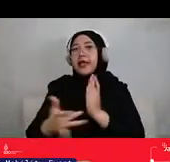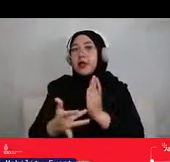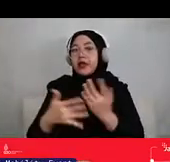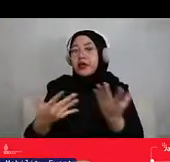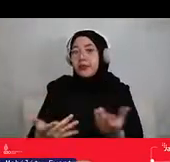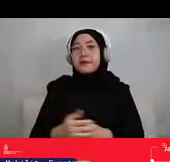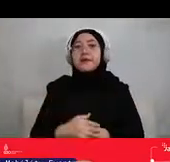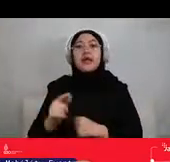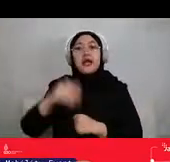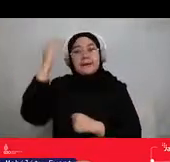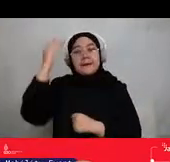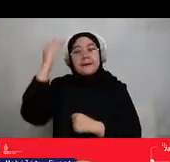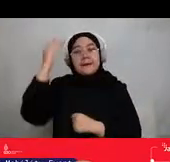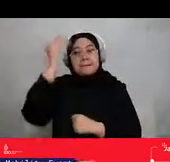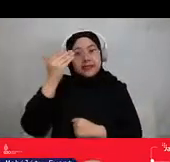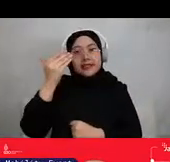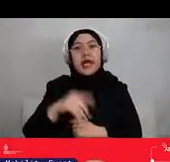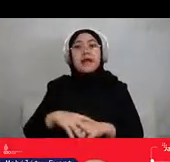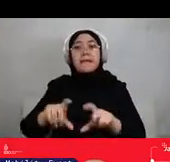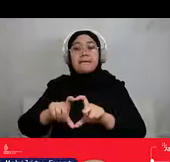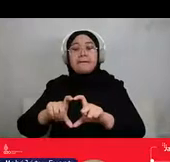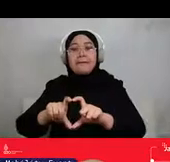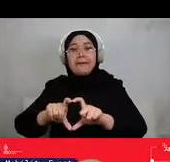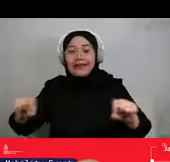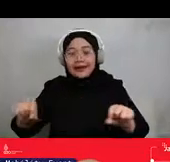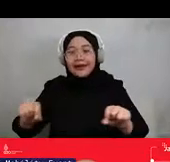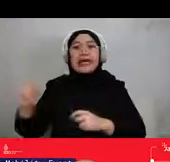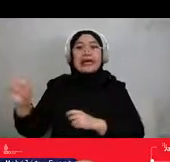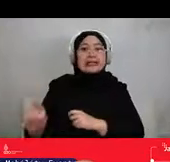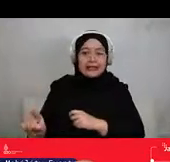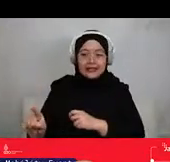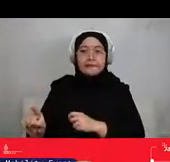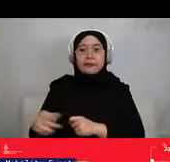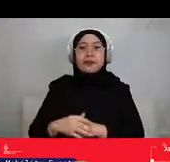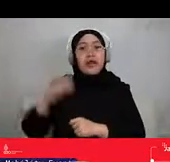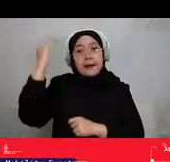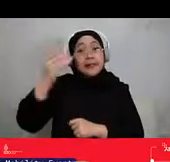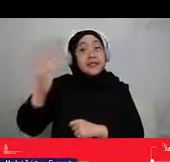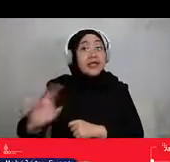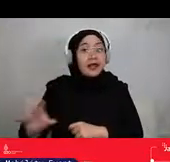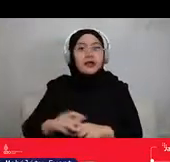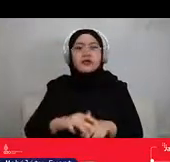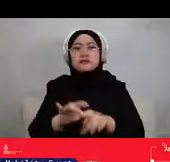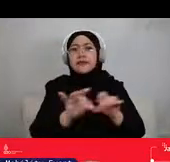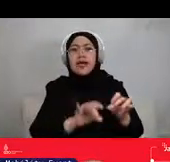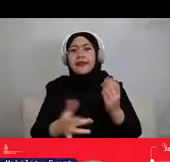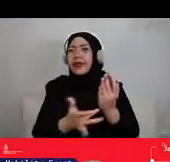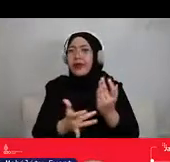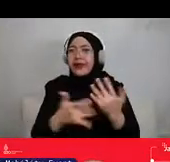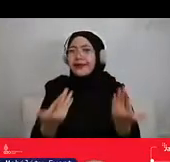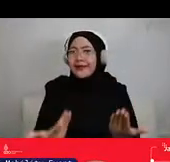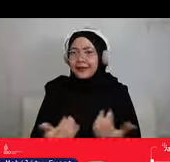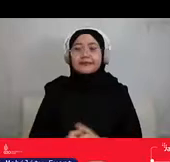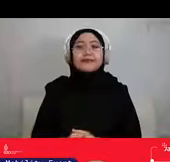there is also the fuel cell electric buses on the horizon. So we go through what each one of those